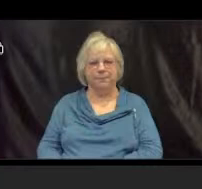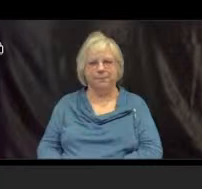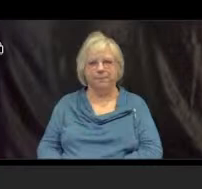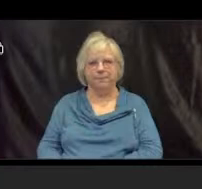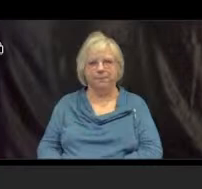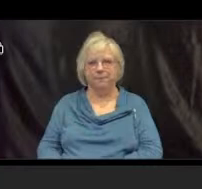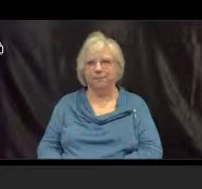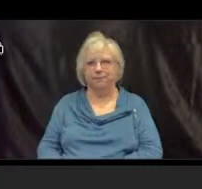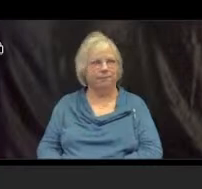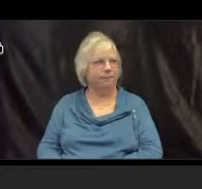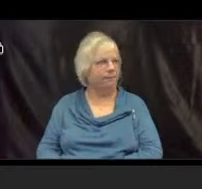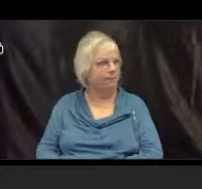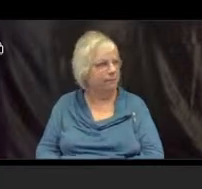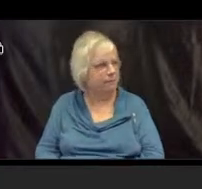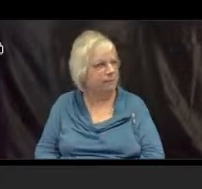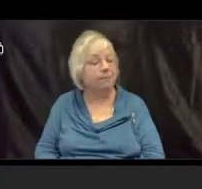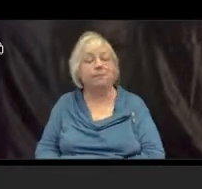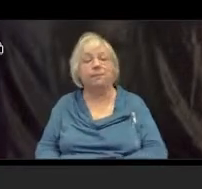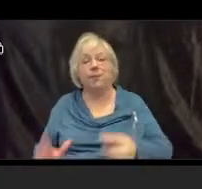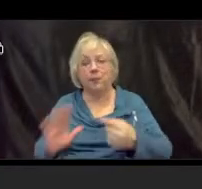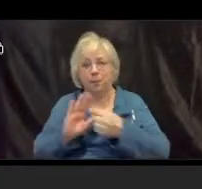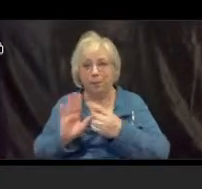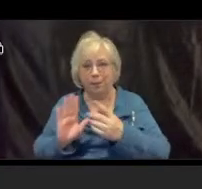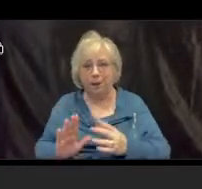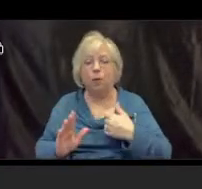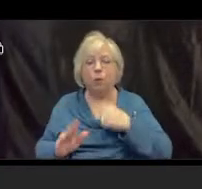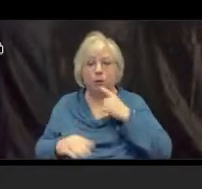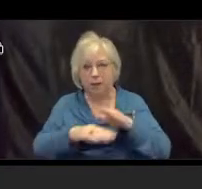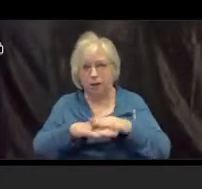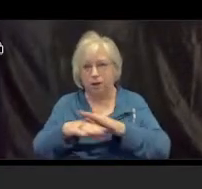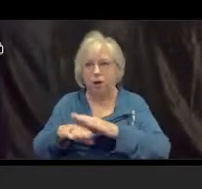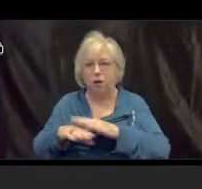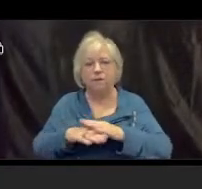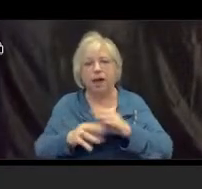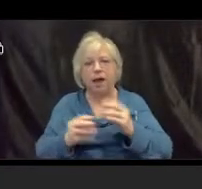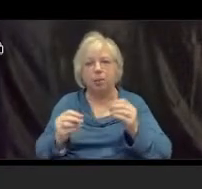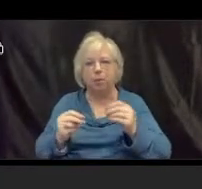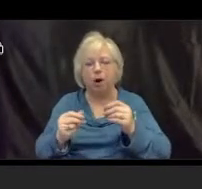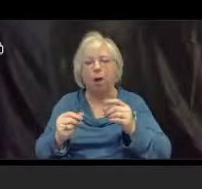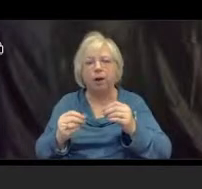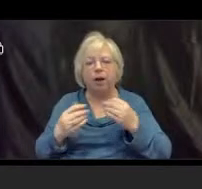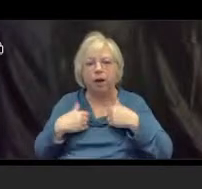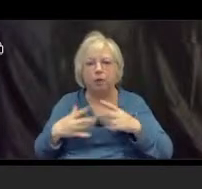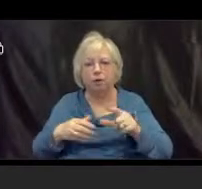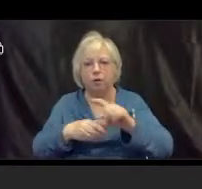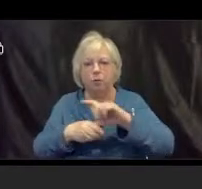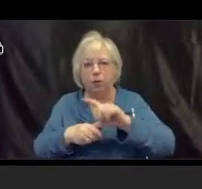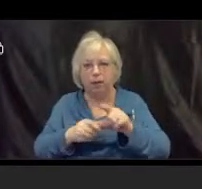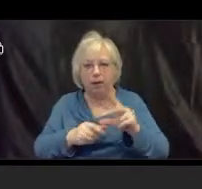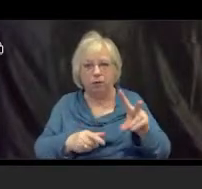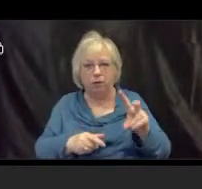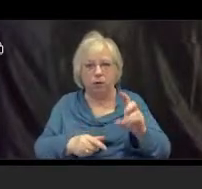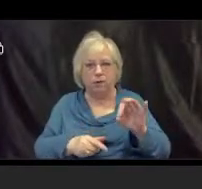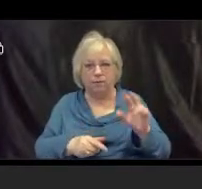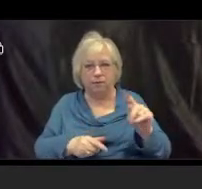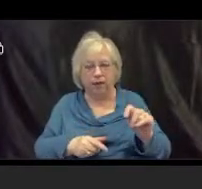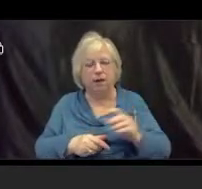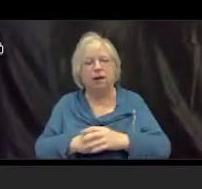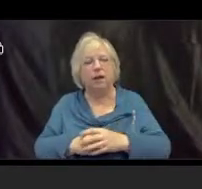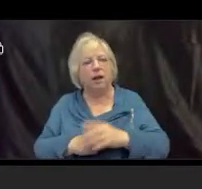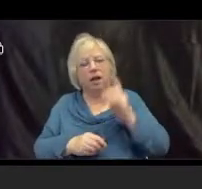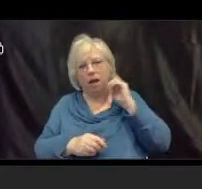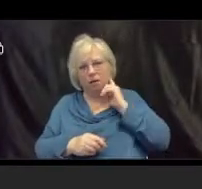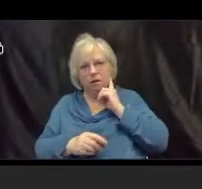Well, as required, we did notify all the property owners within 200 feet of the boundary of the property. I did